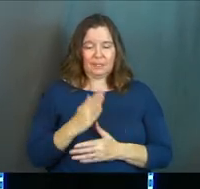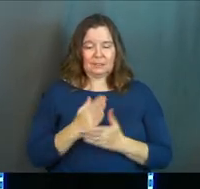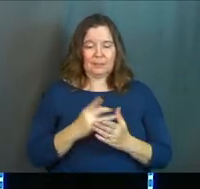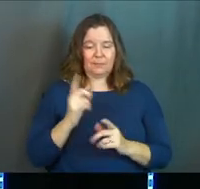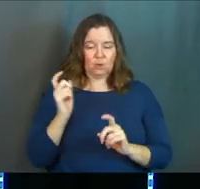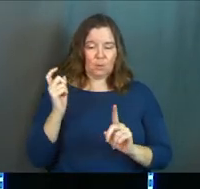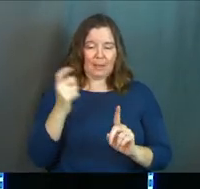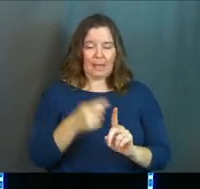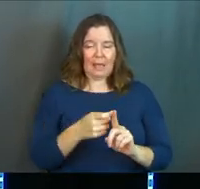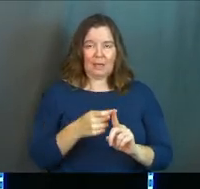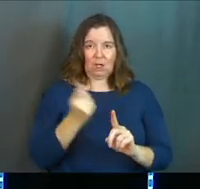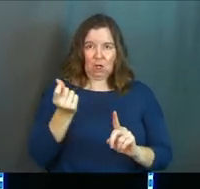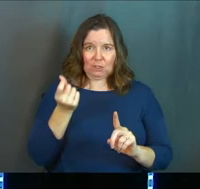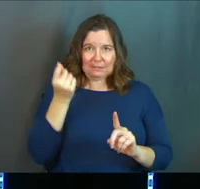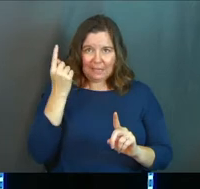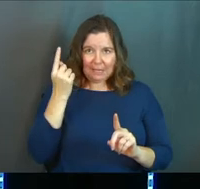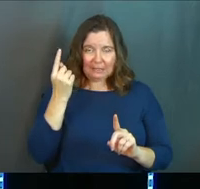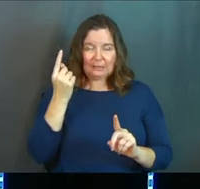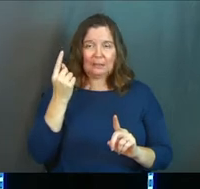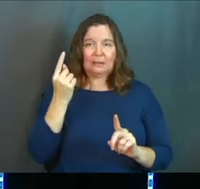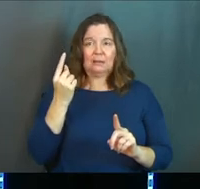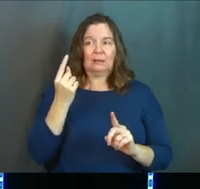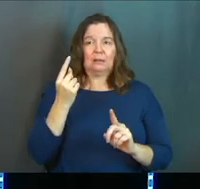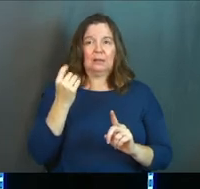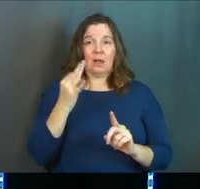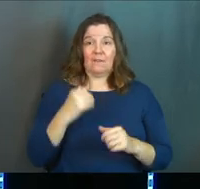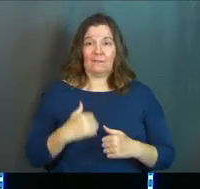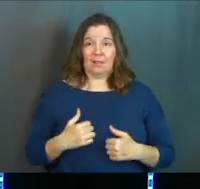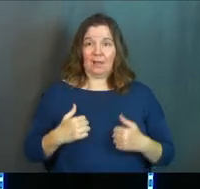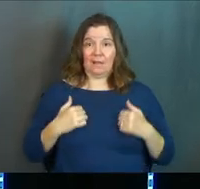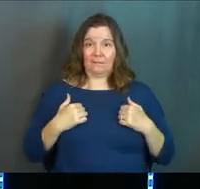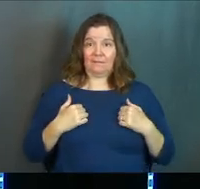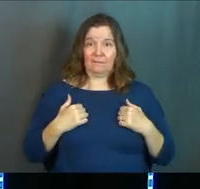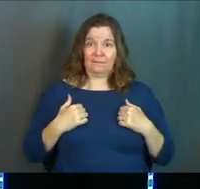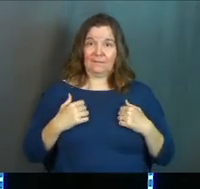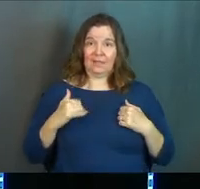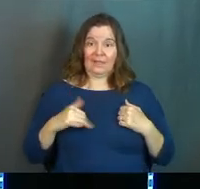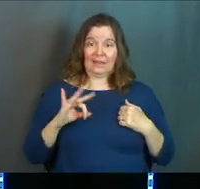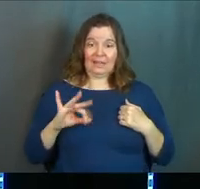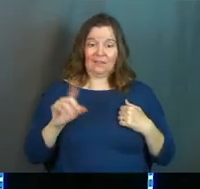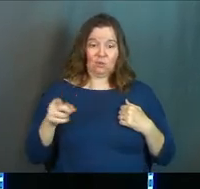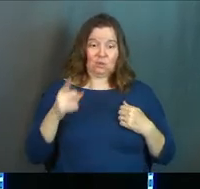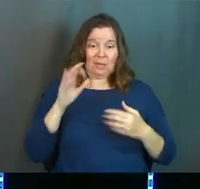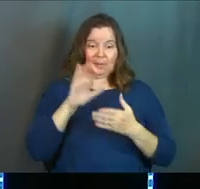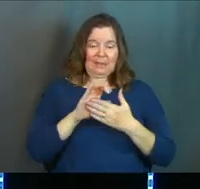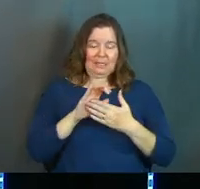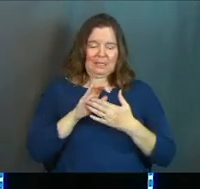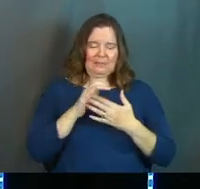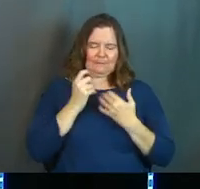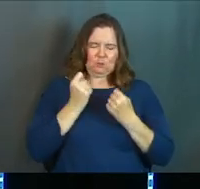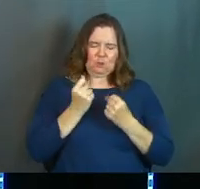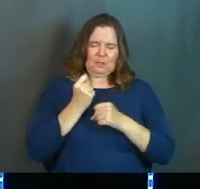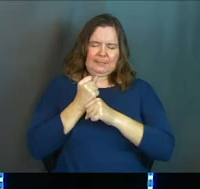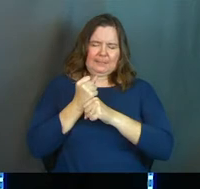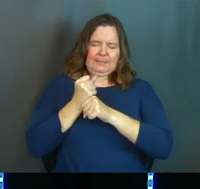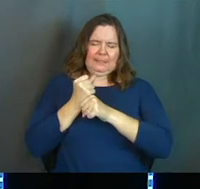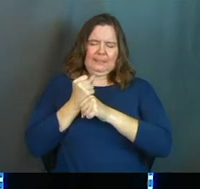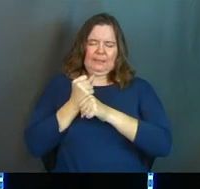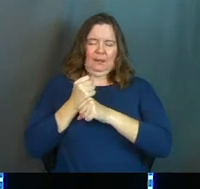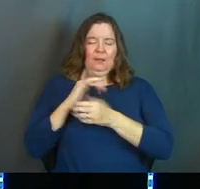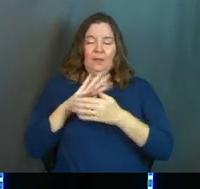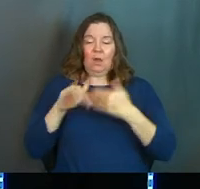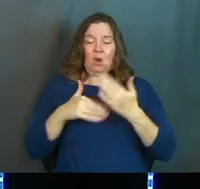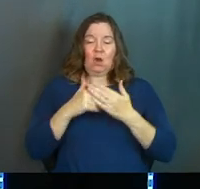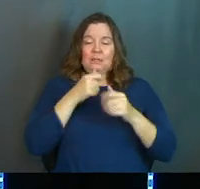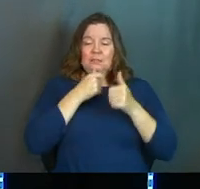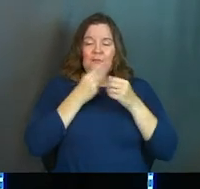Some of you have been handed an understanding of life that if you just believe Jesus stronger,